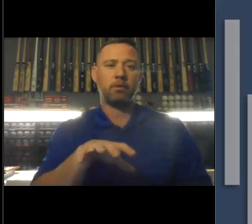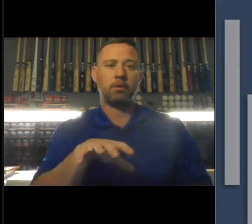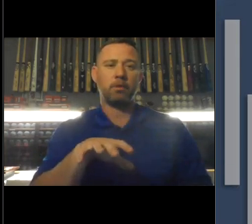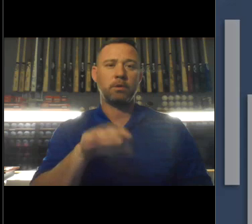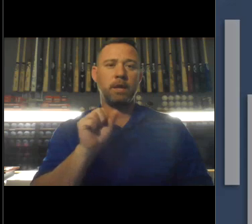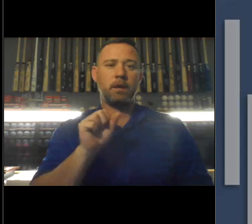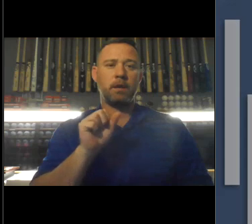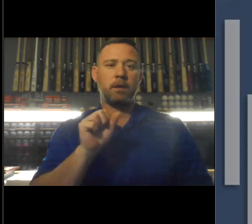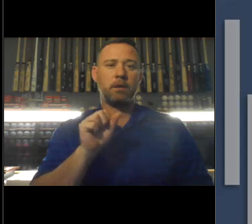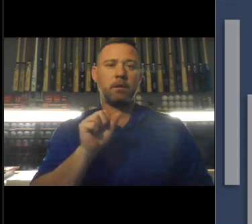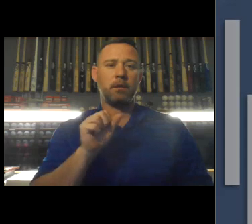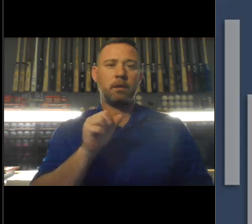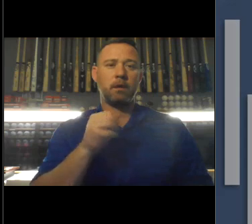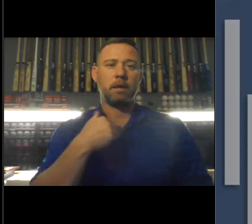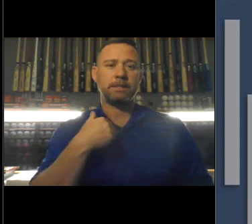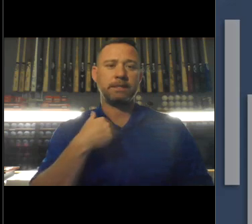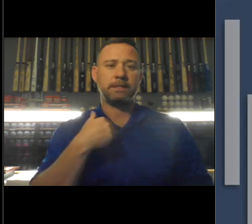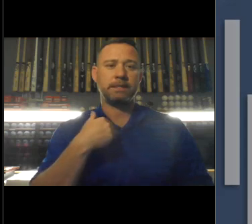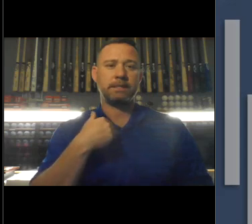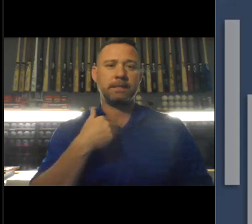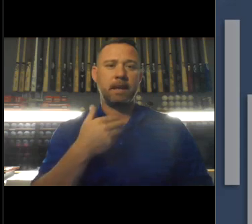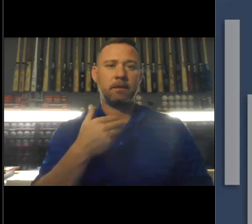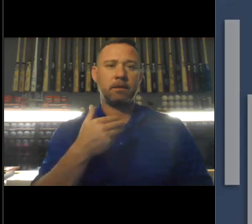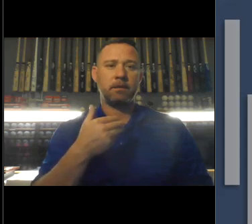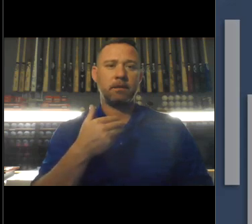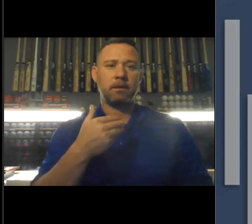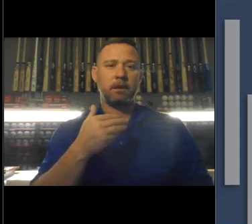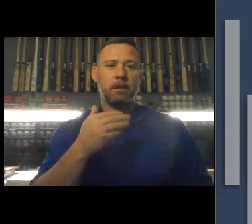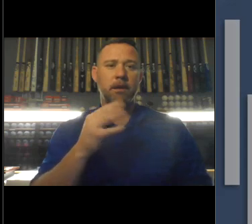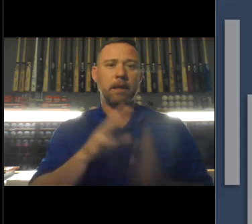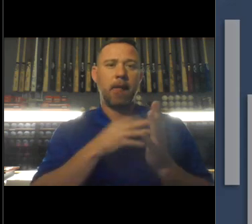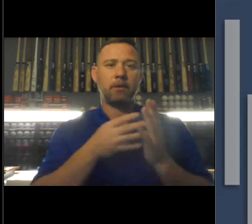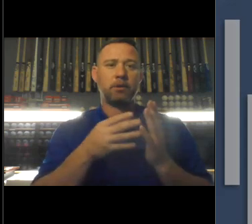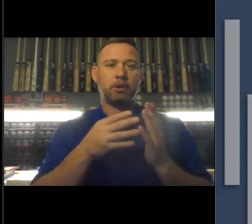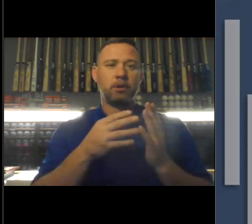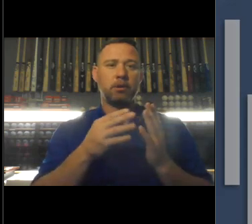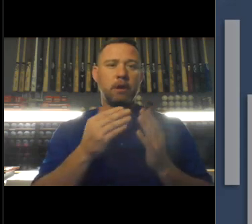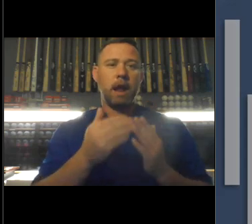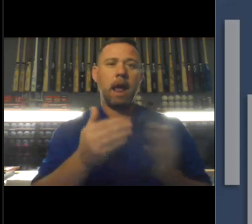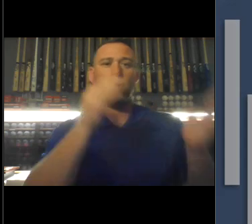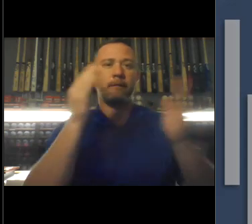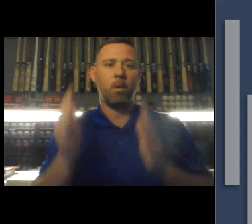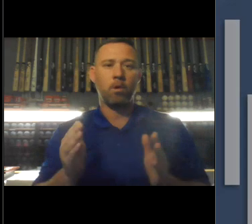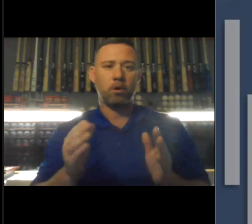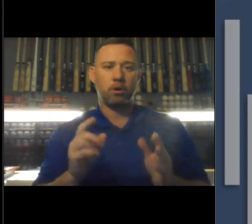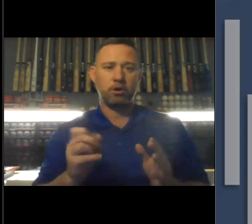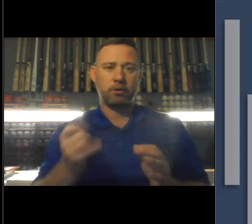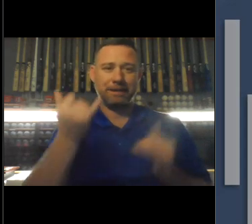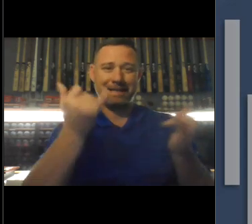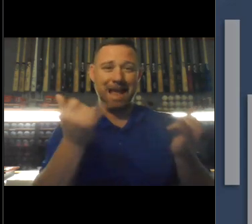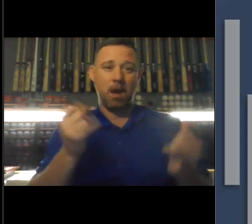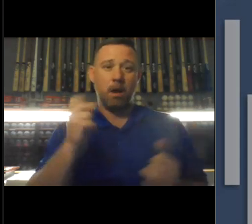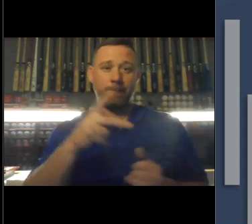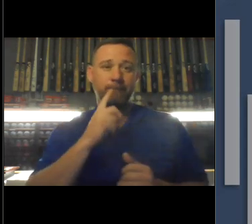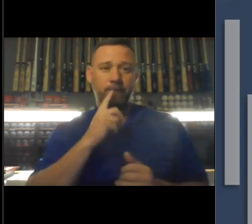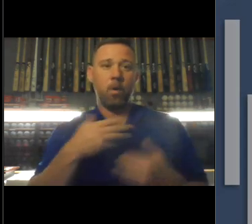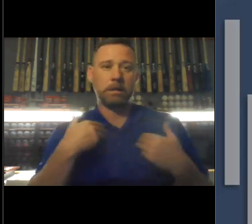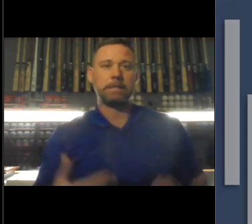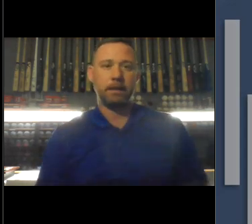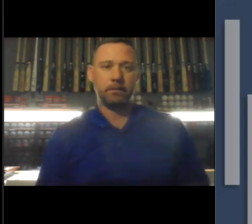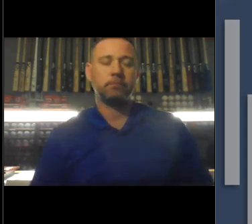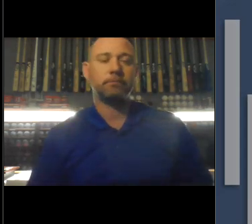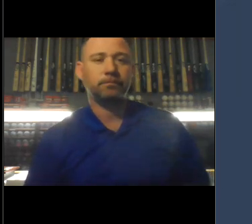the consent calendar out of order. So Kurtej, you are going to be up for consent right now.